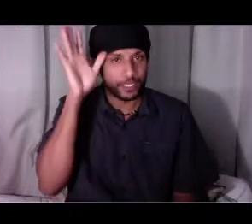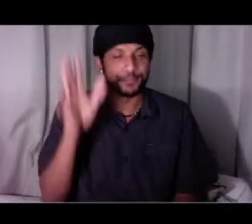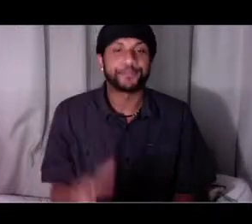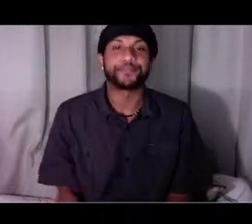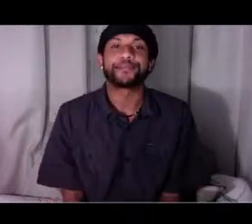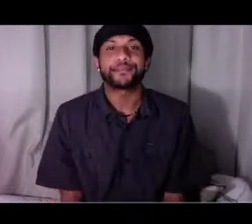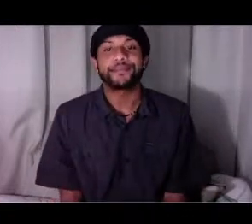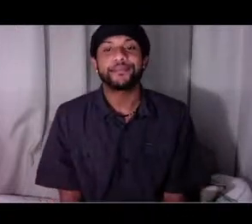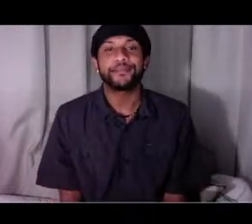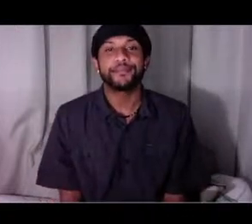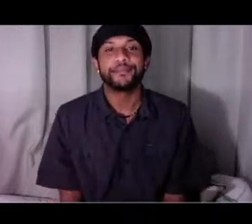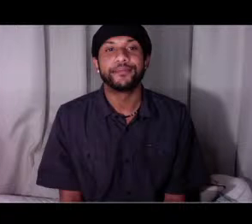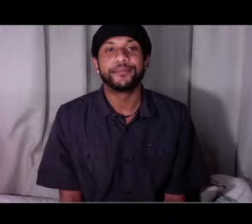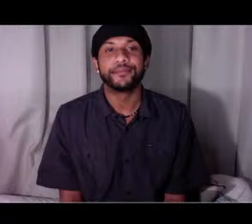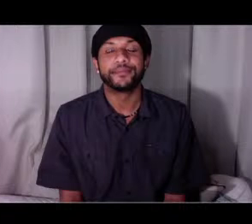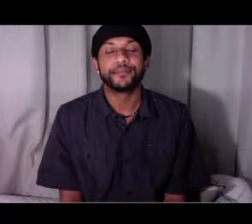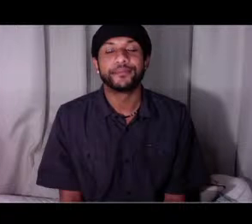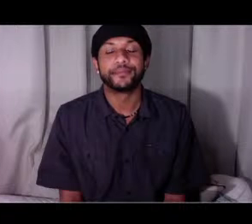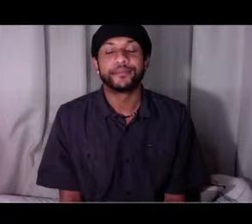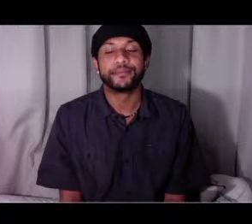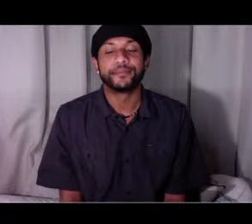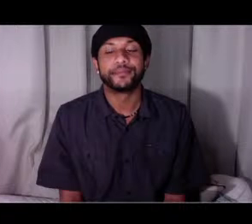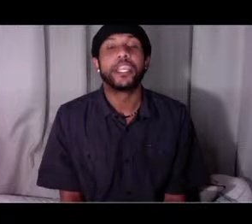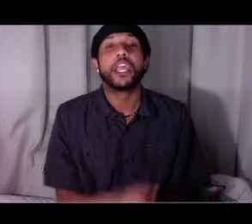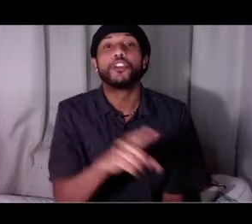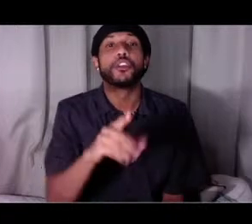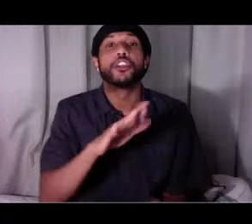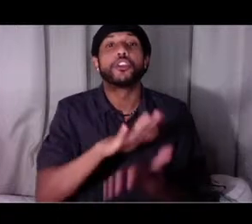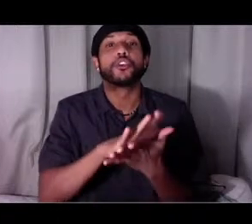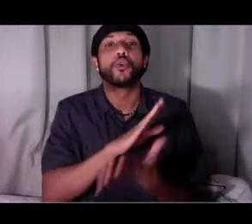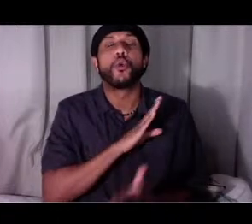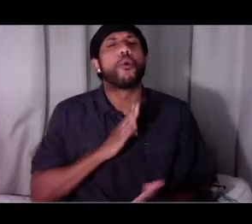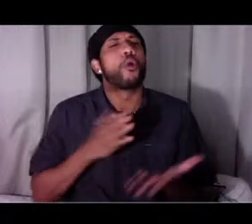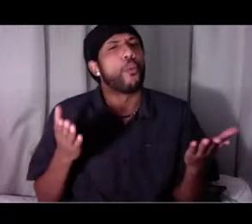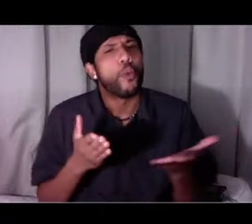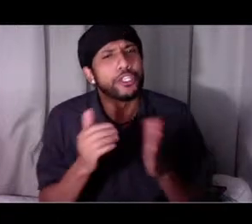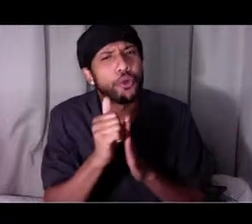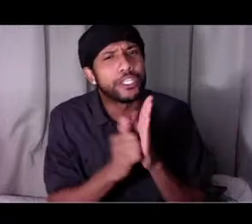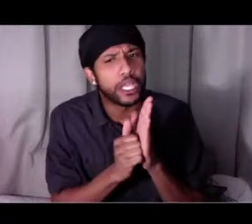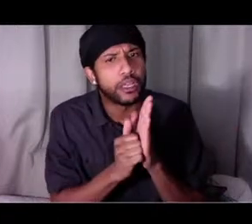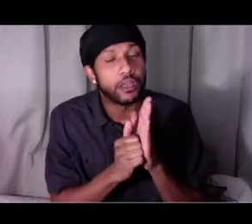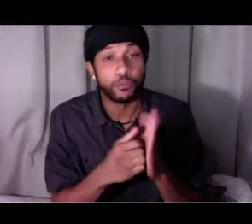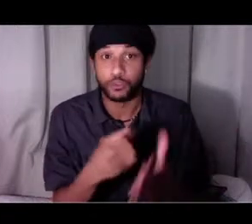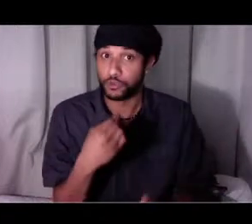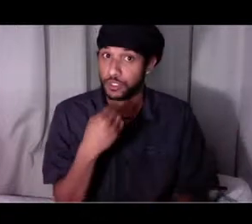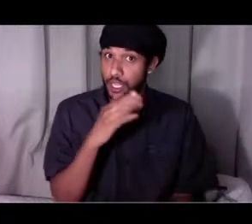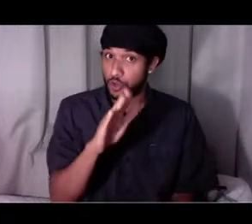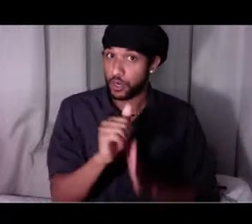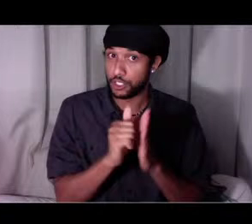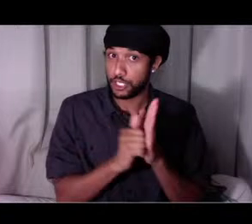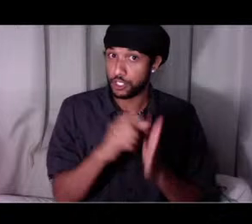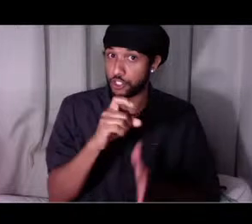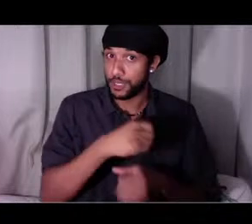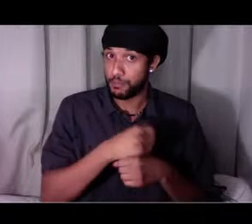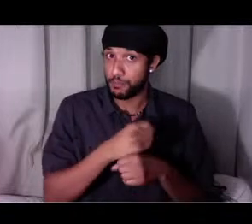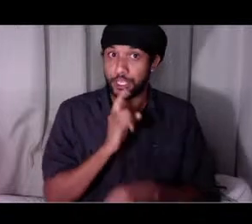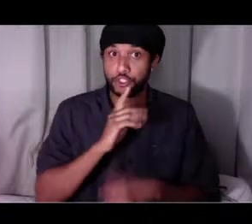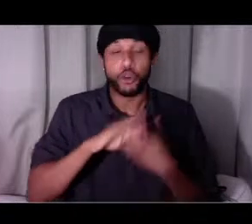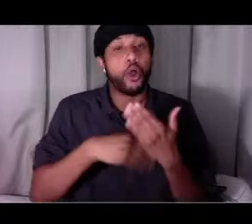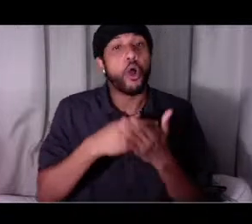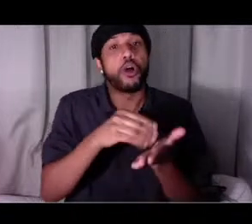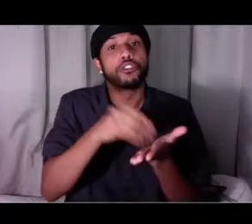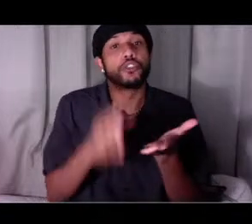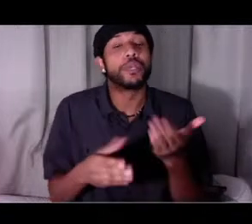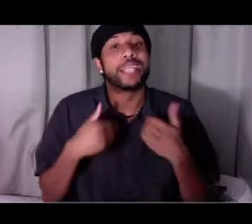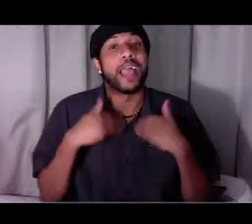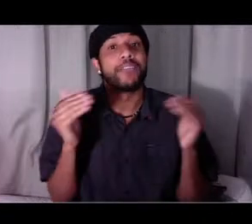parent to the cjusd school board what is is your agenda would you say that your agenda should be making sure that all students